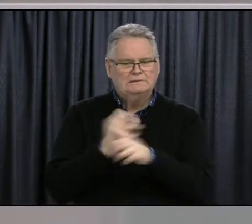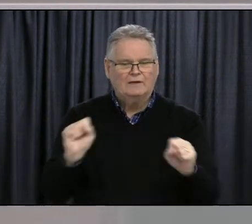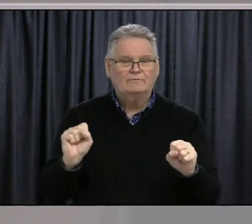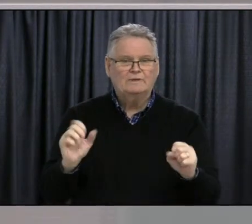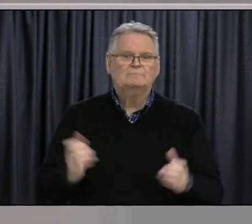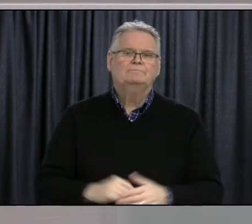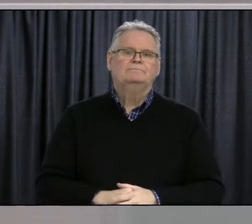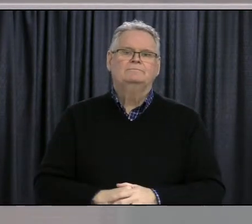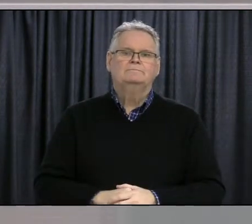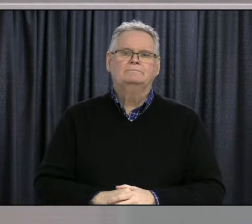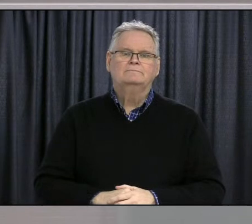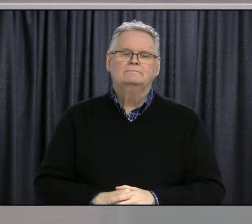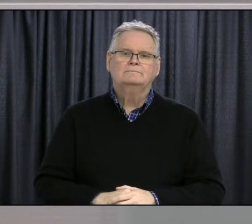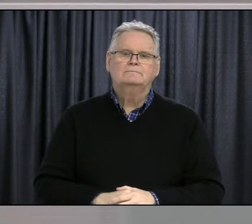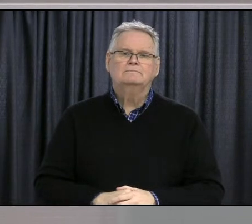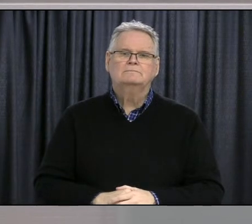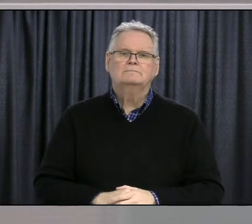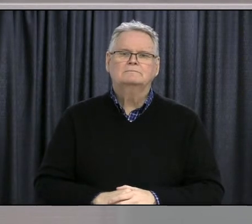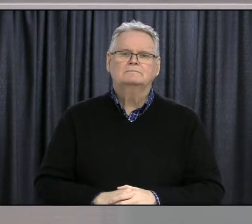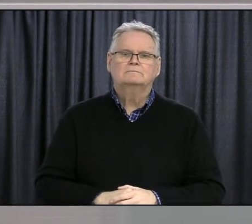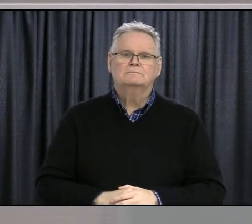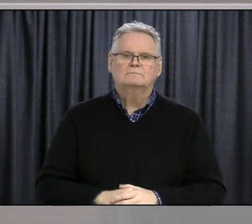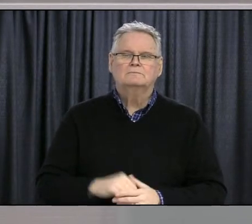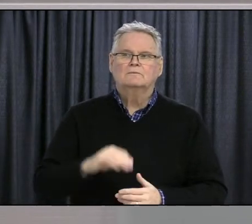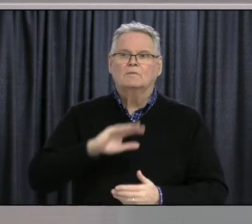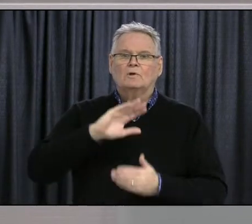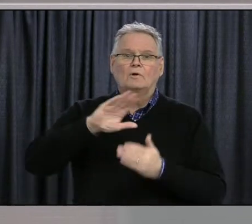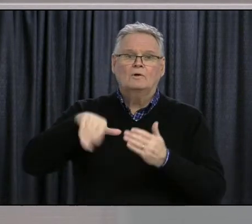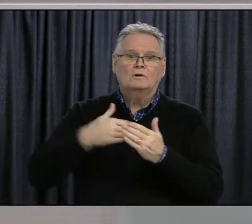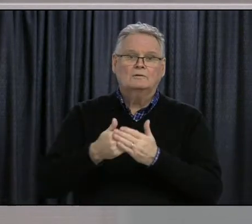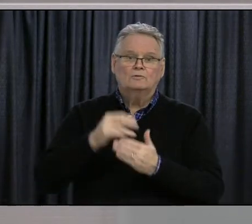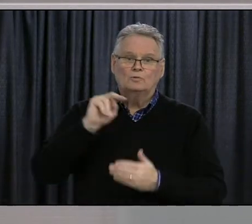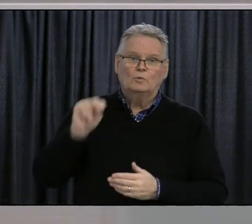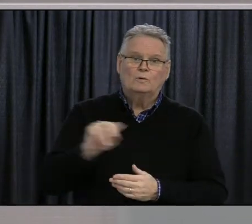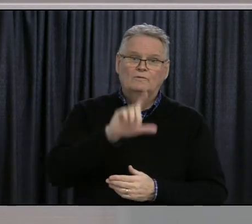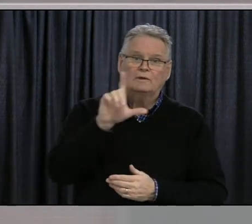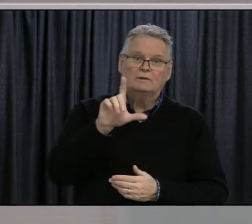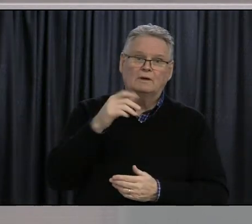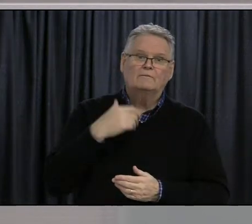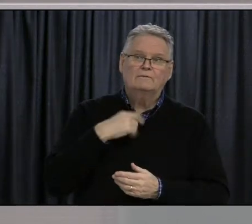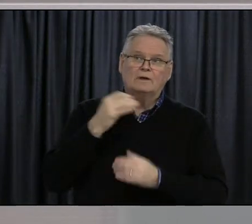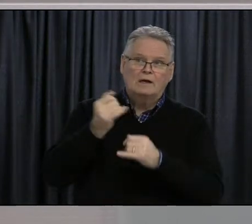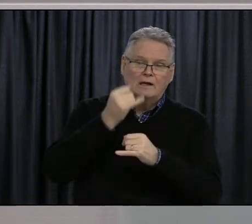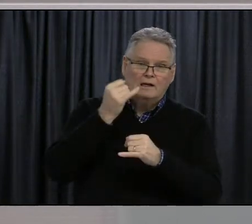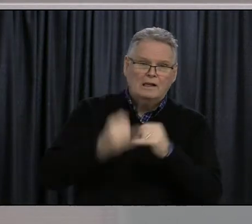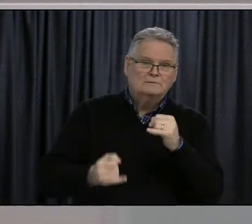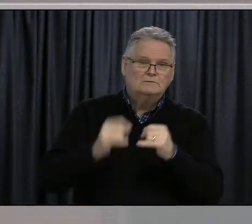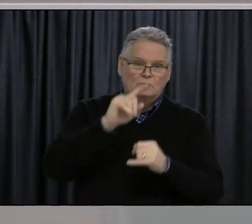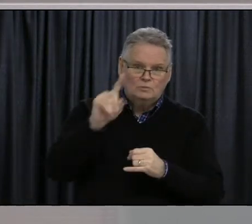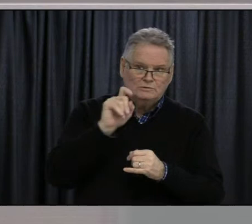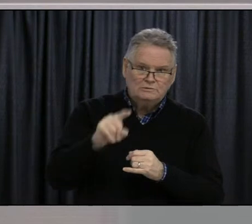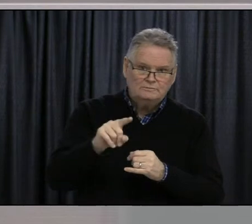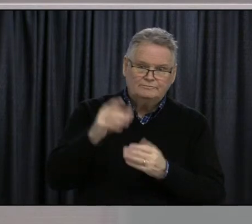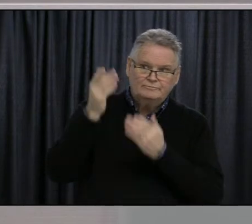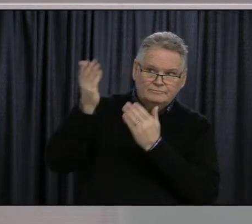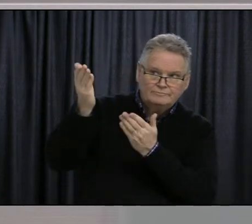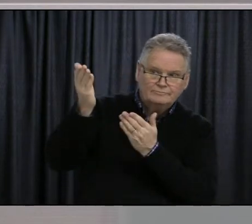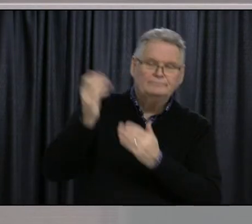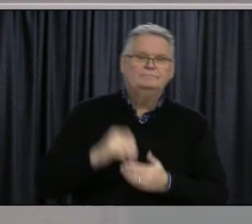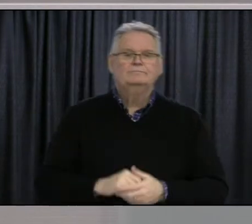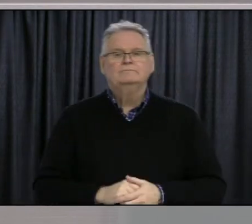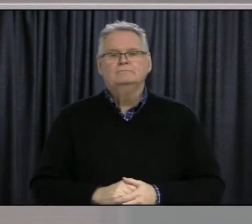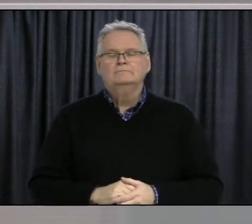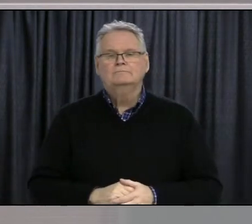Elizabeth Whitten with All Newfoundland Labrador, do you have a final question? Yes, I'm wondering if there's been an update on the number of people who have been tested in the province